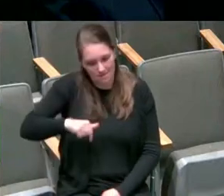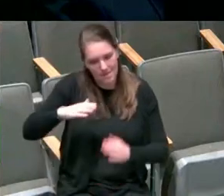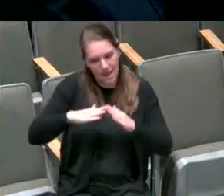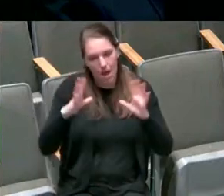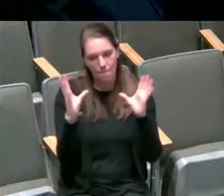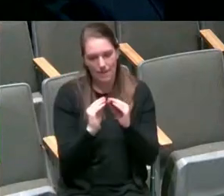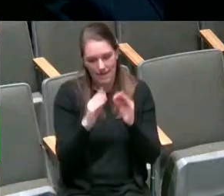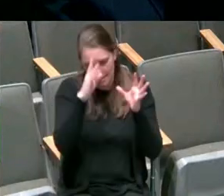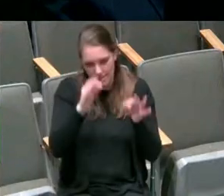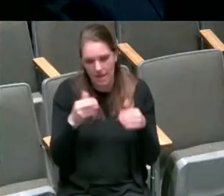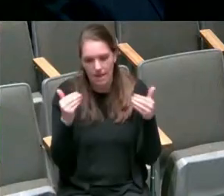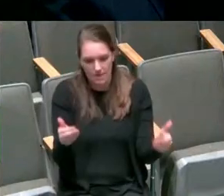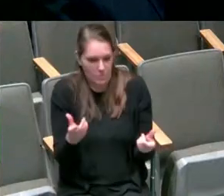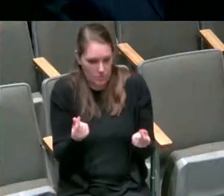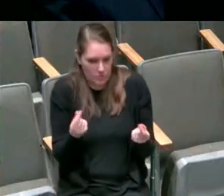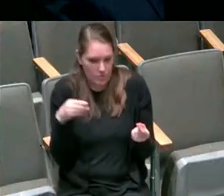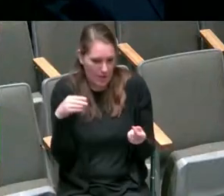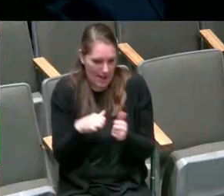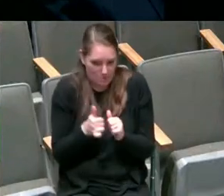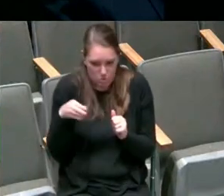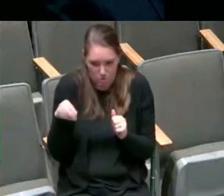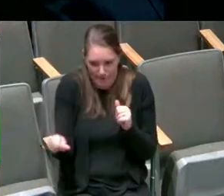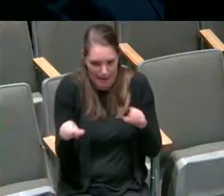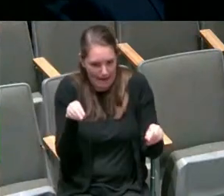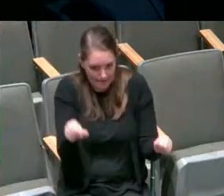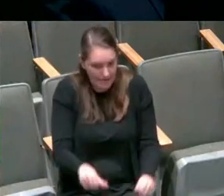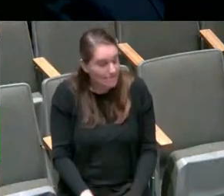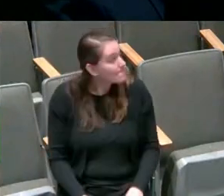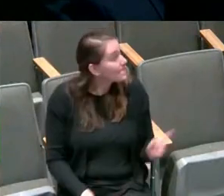decide what to spend it on